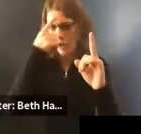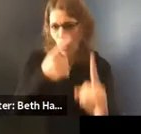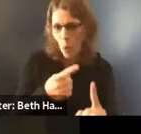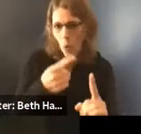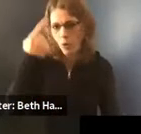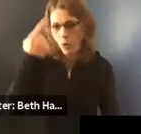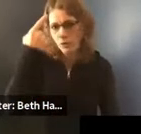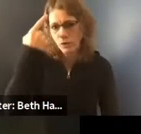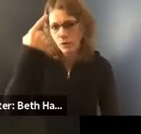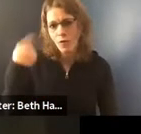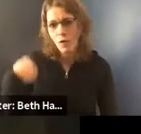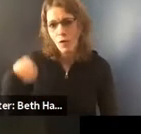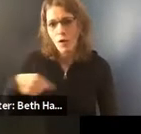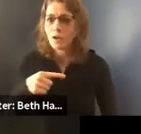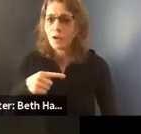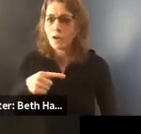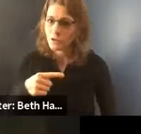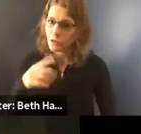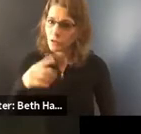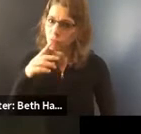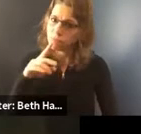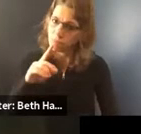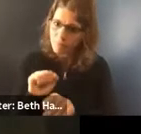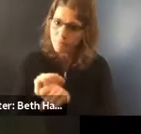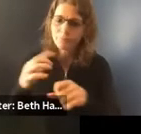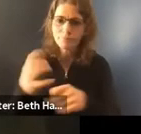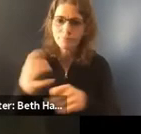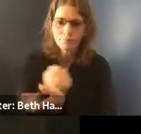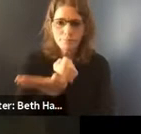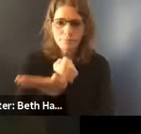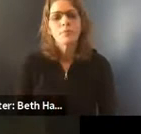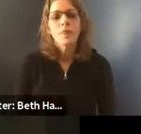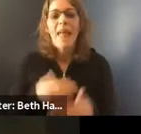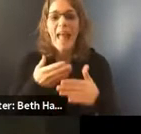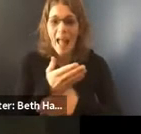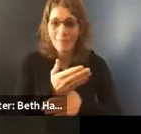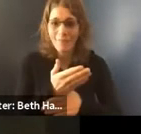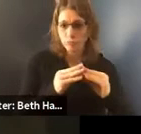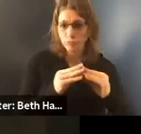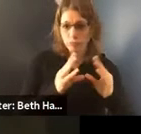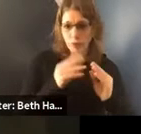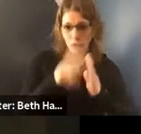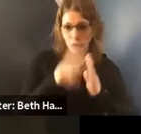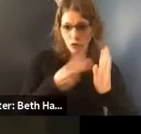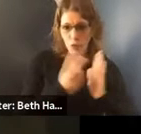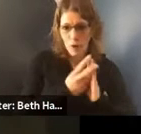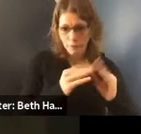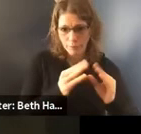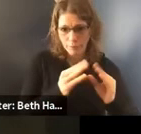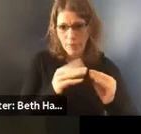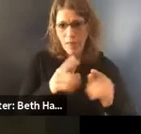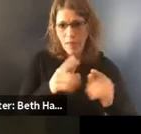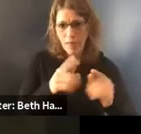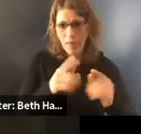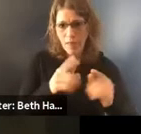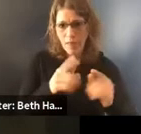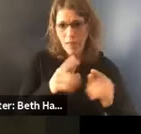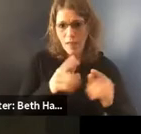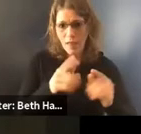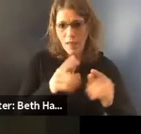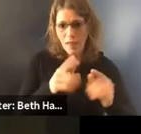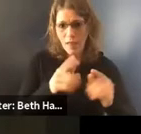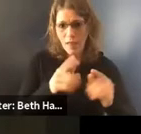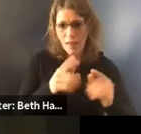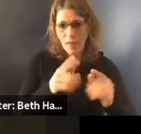After that, we will, provide you with an open-ended brief so that any of you who want to